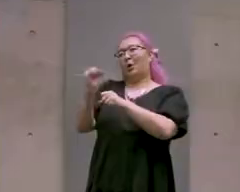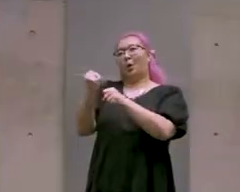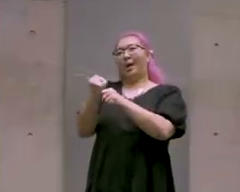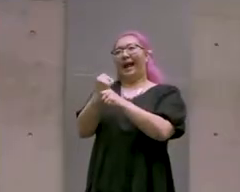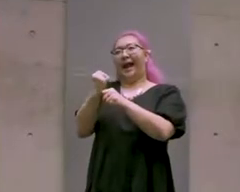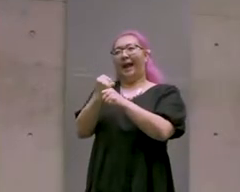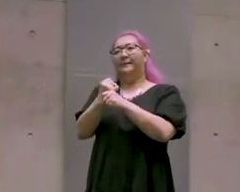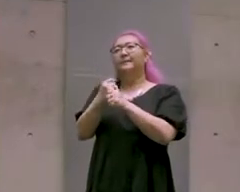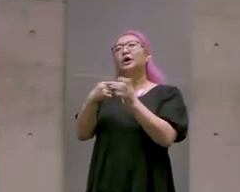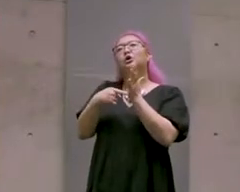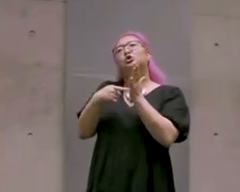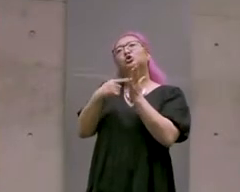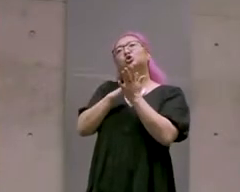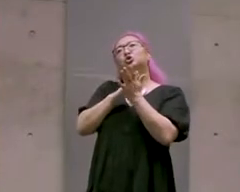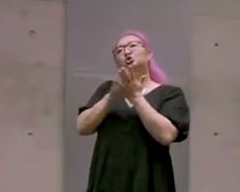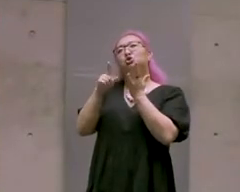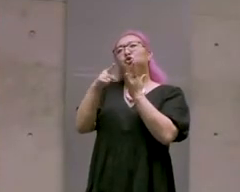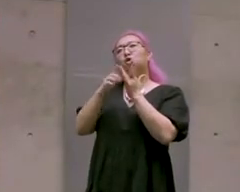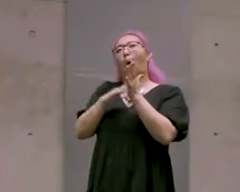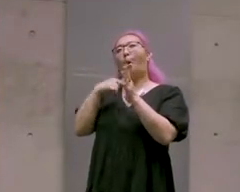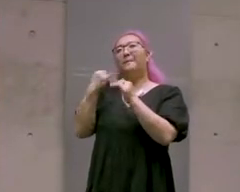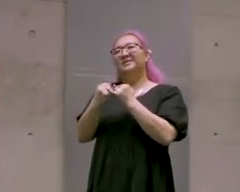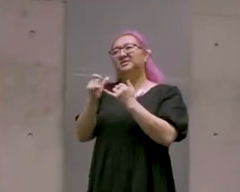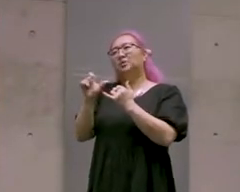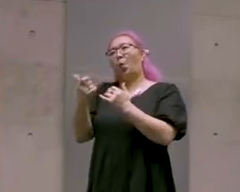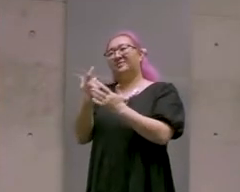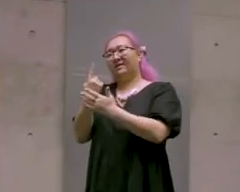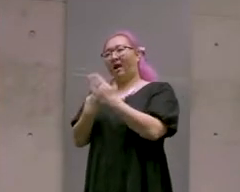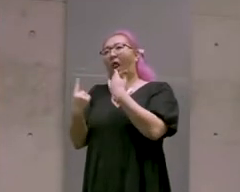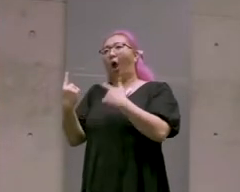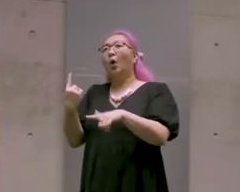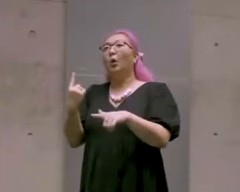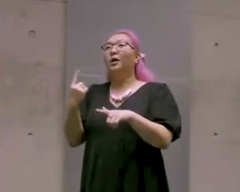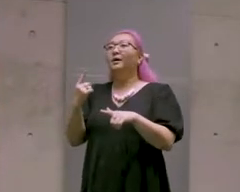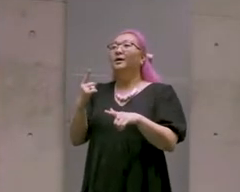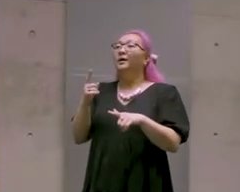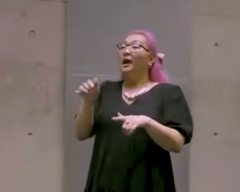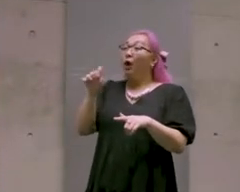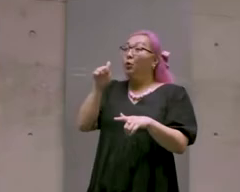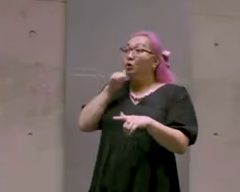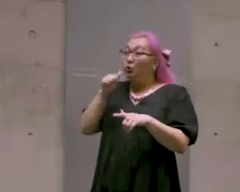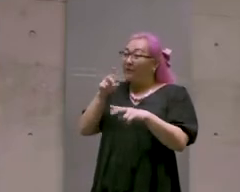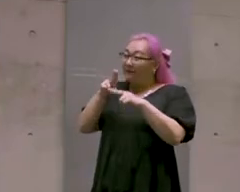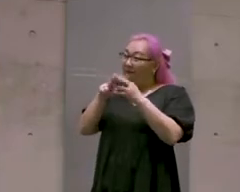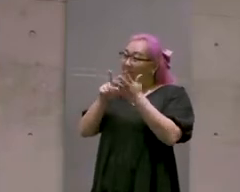Flash game first. It was. Right? Flash was how websites used to not work.